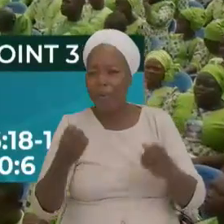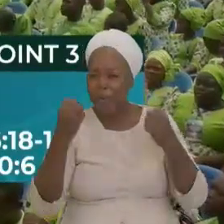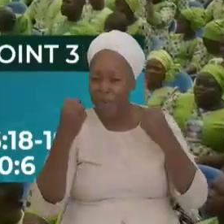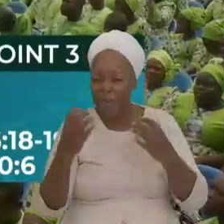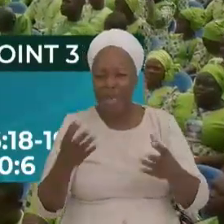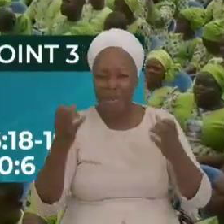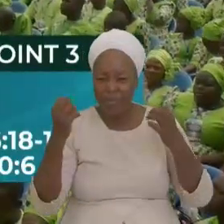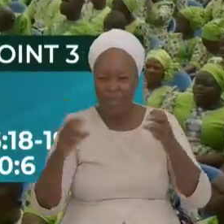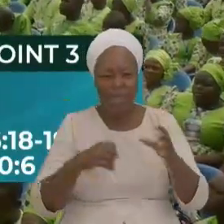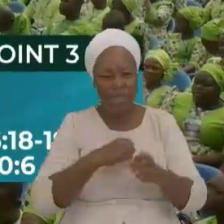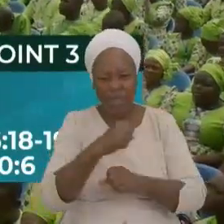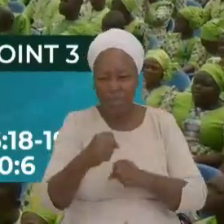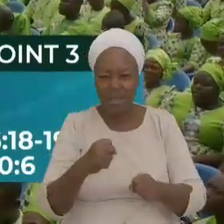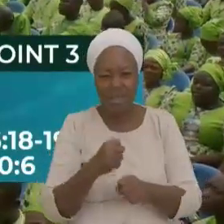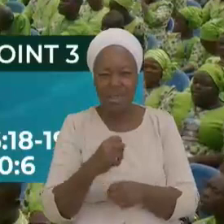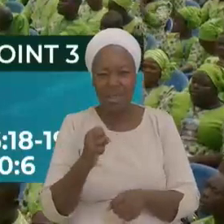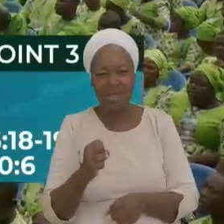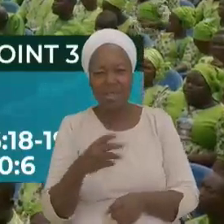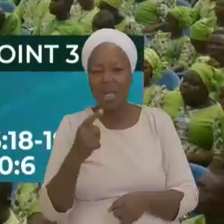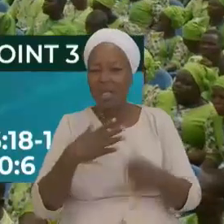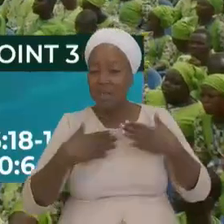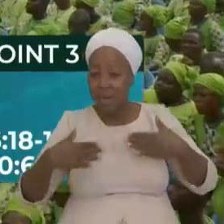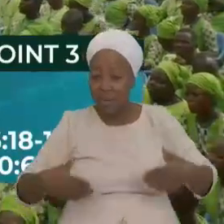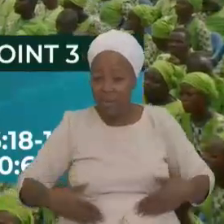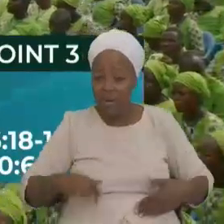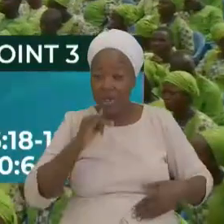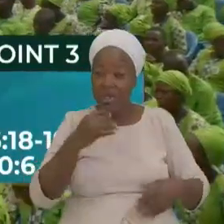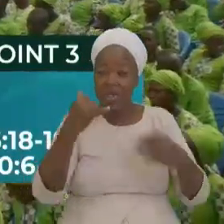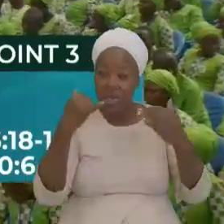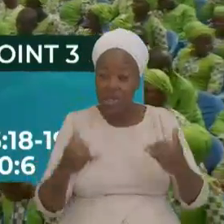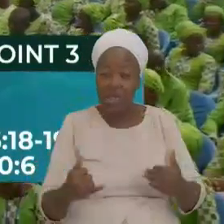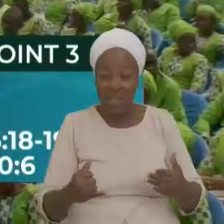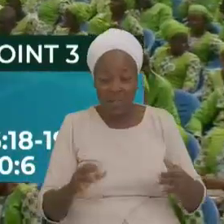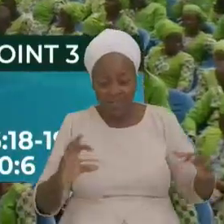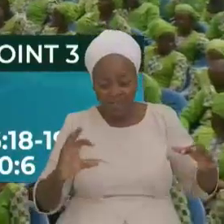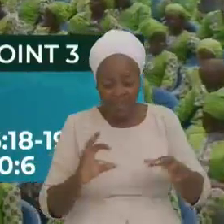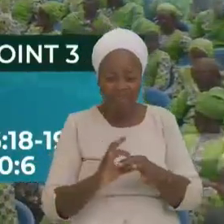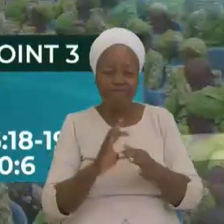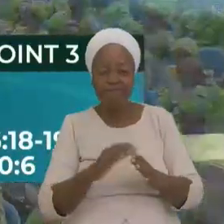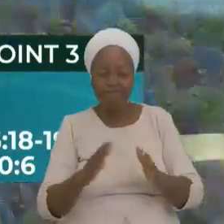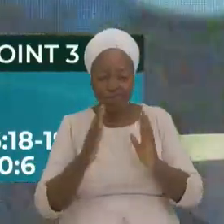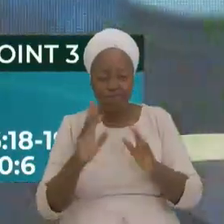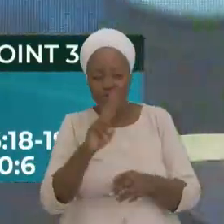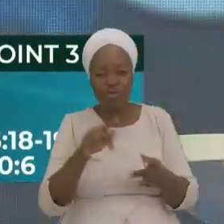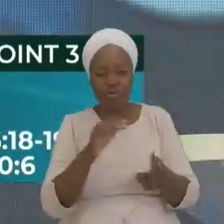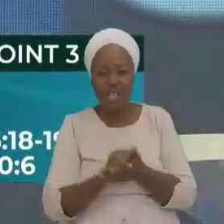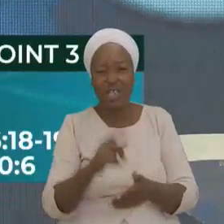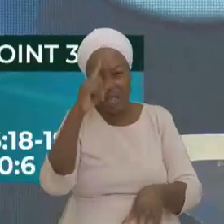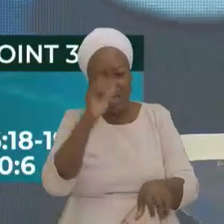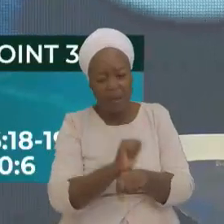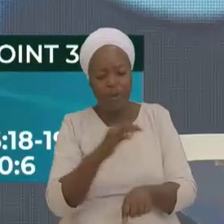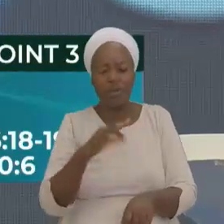years, the body is now acclimatized and used to that habit of